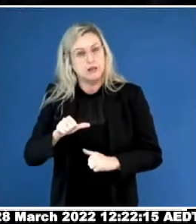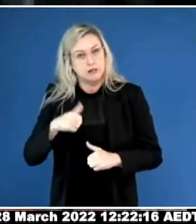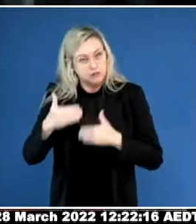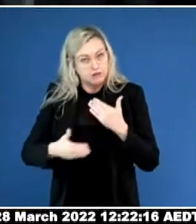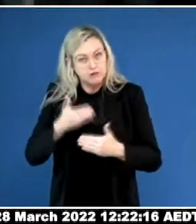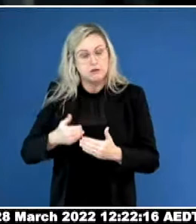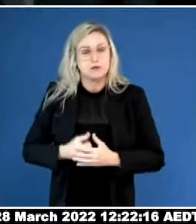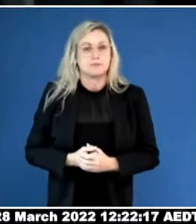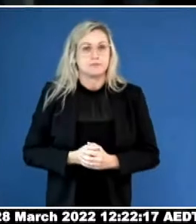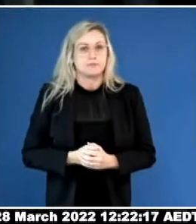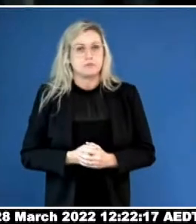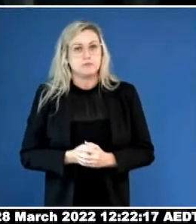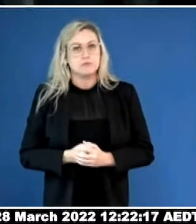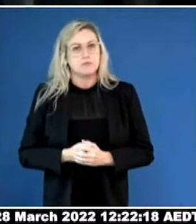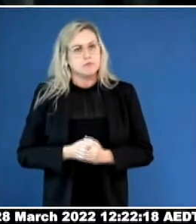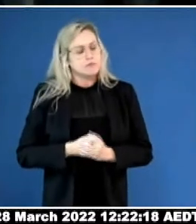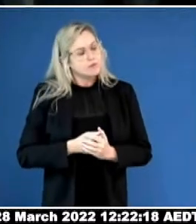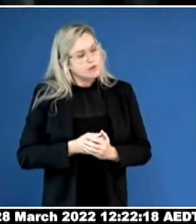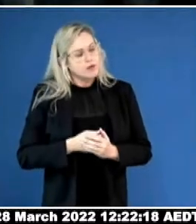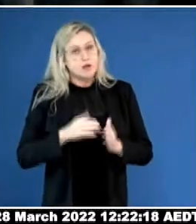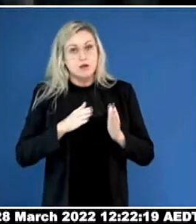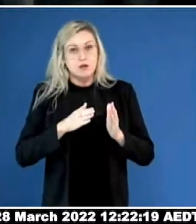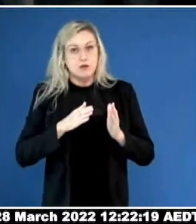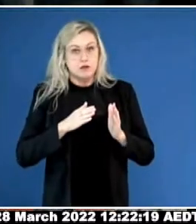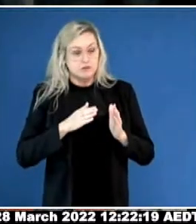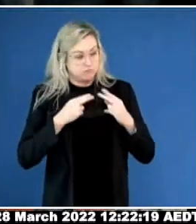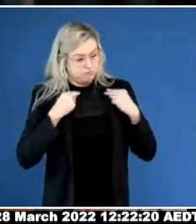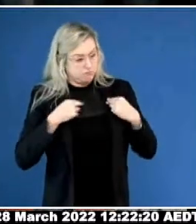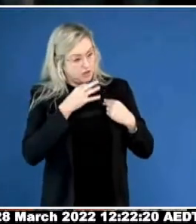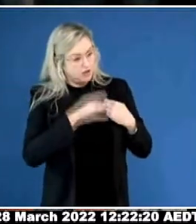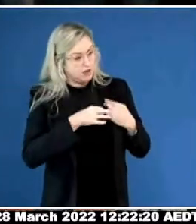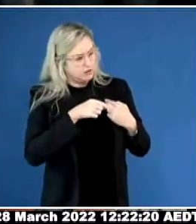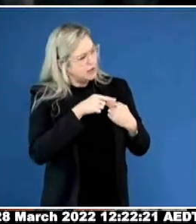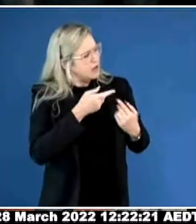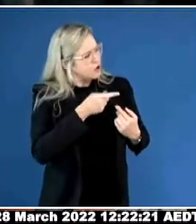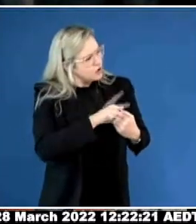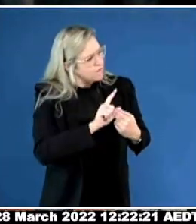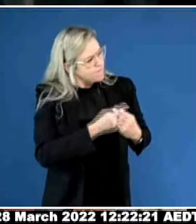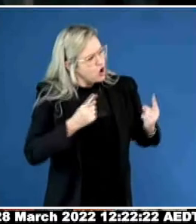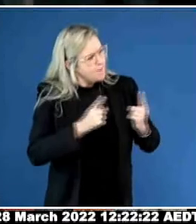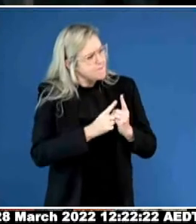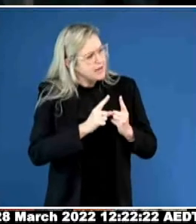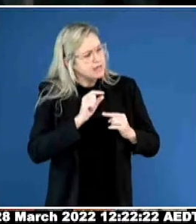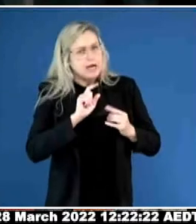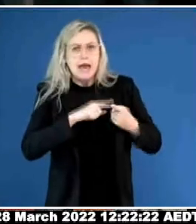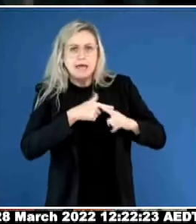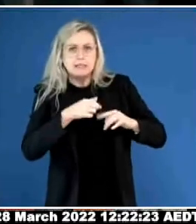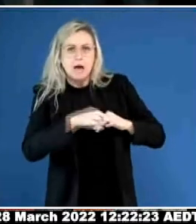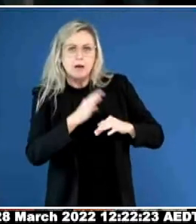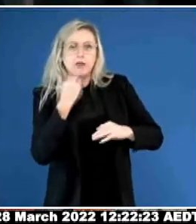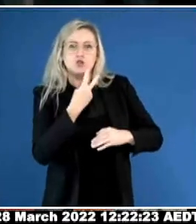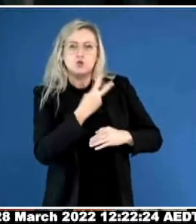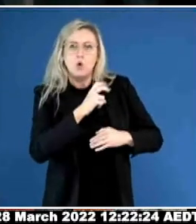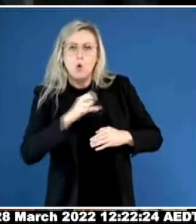first met him? And you've talked about this in your statement. You met him in 2003 because you were involved in